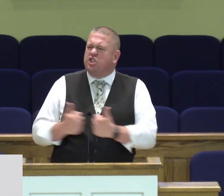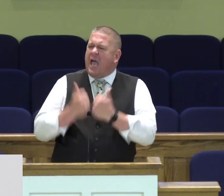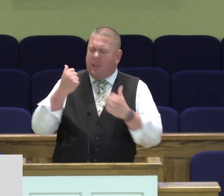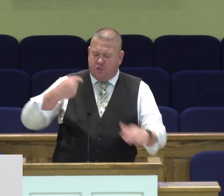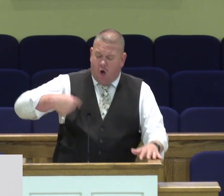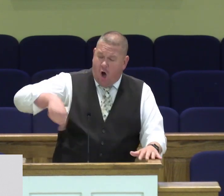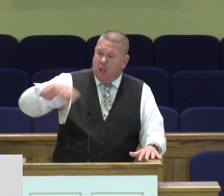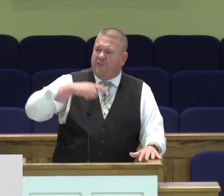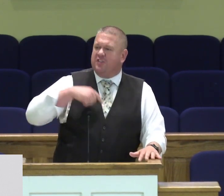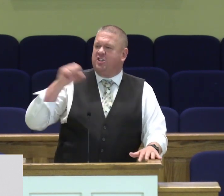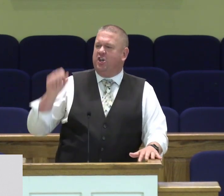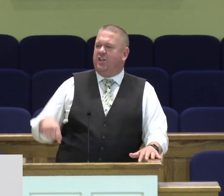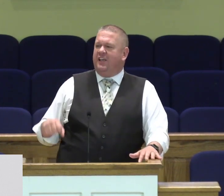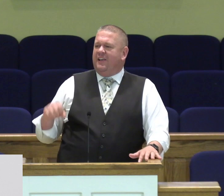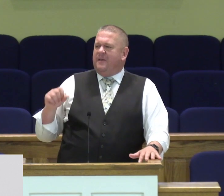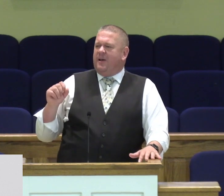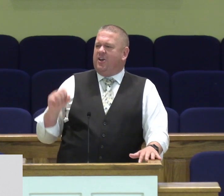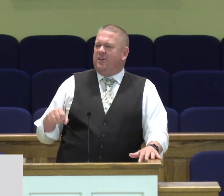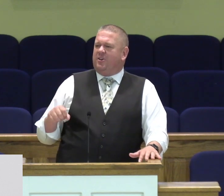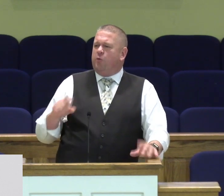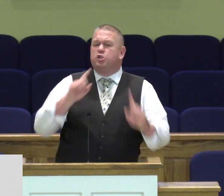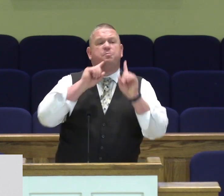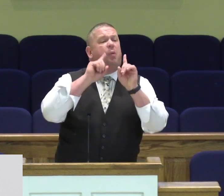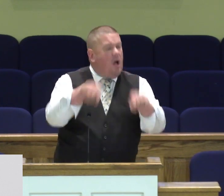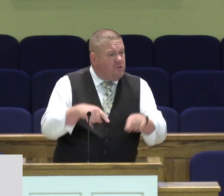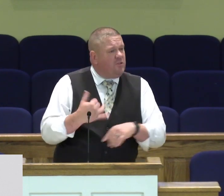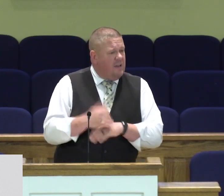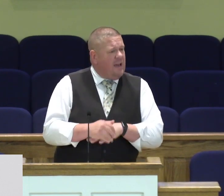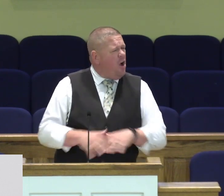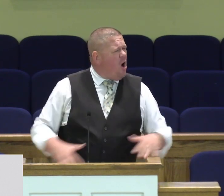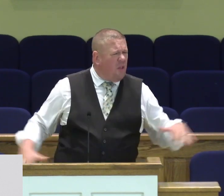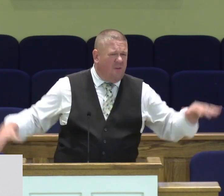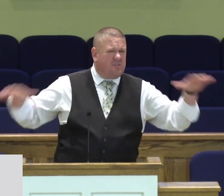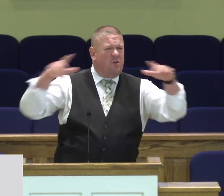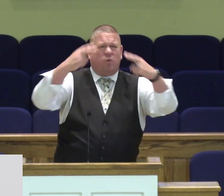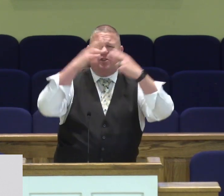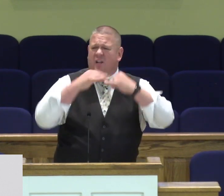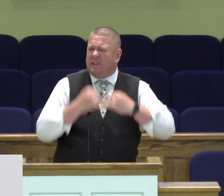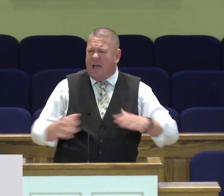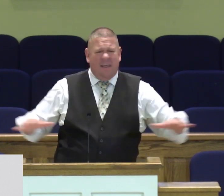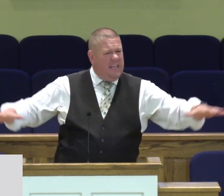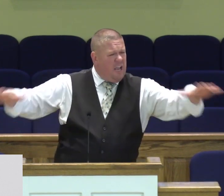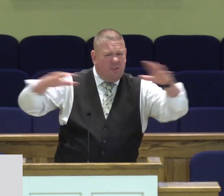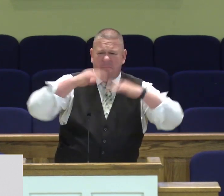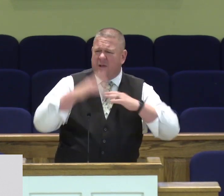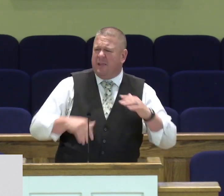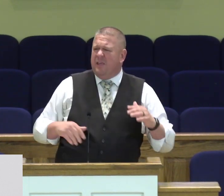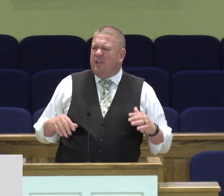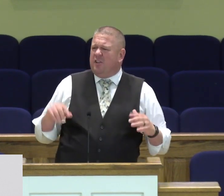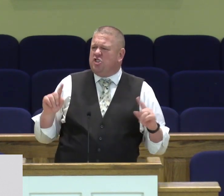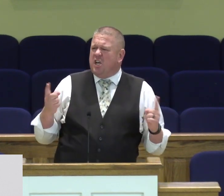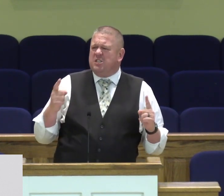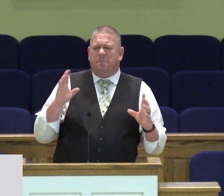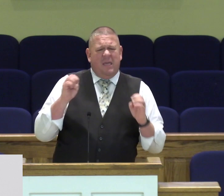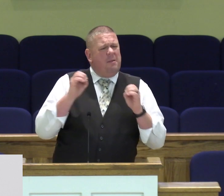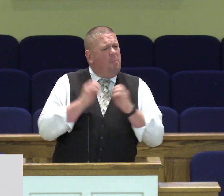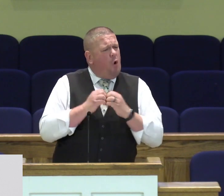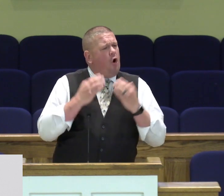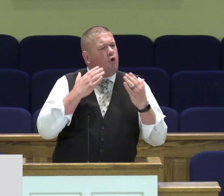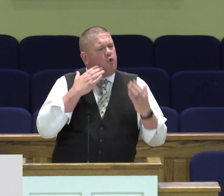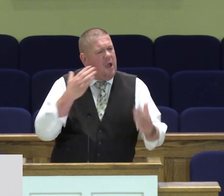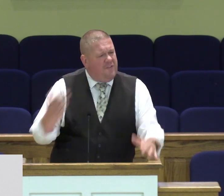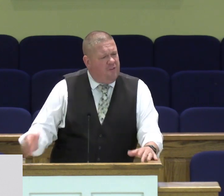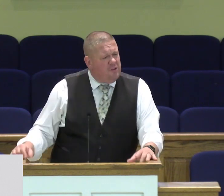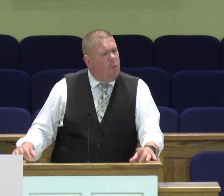what a challenge all of us could respond to tonight. All of us, those watching online, here in the building, to just be